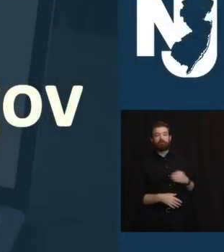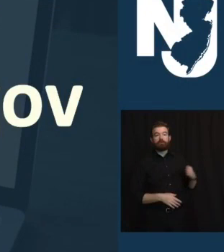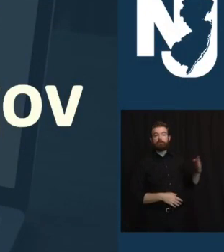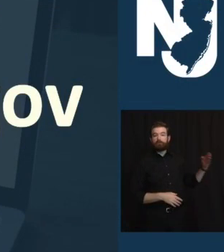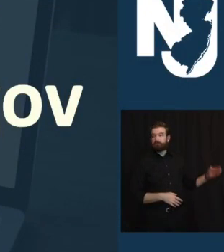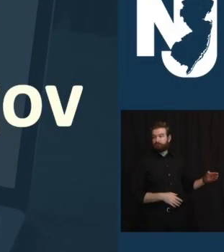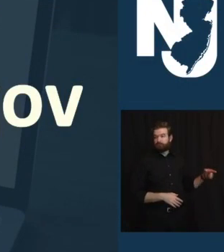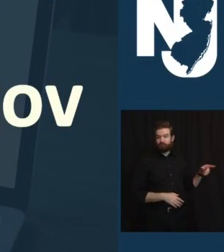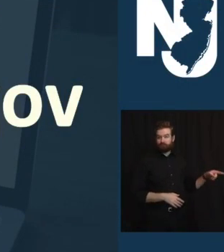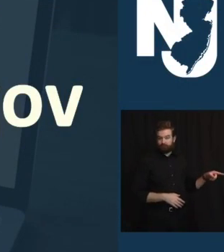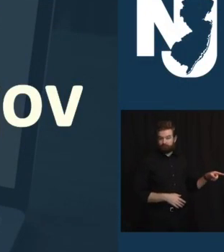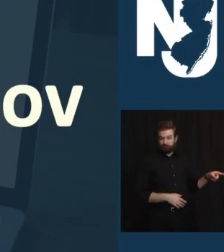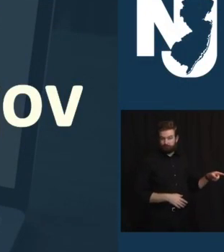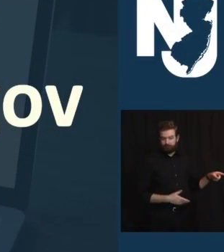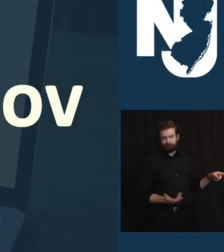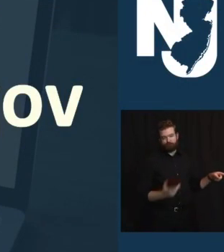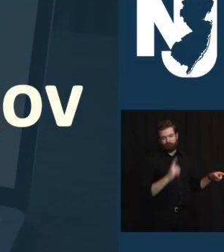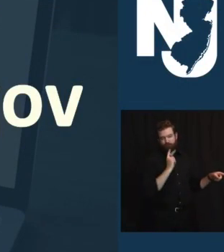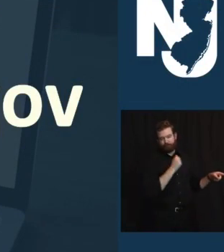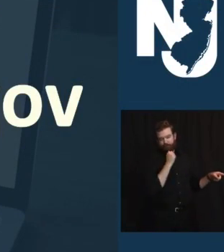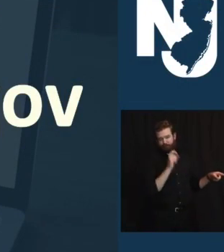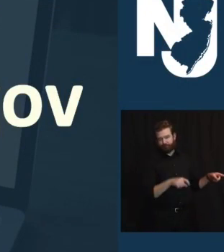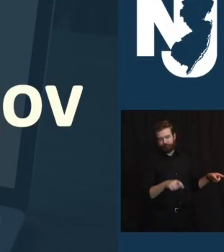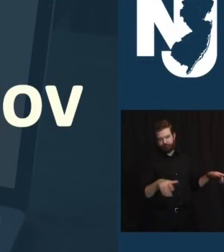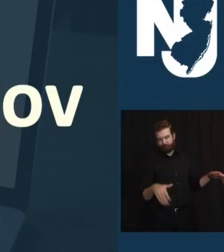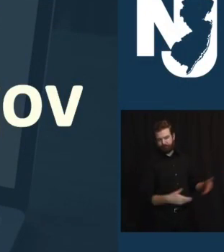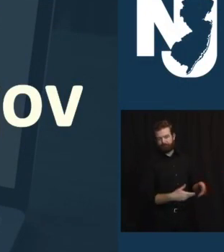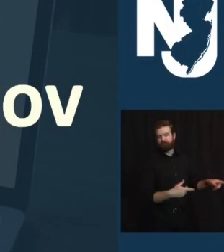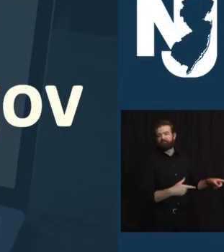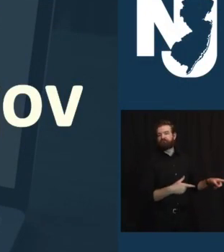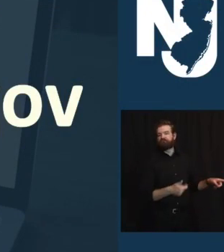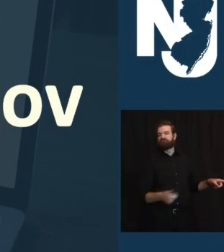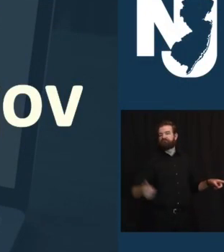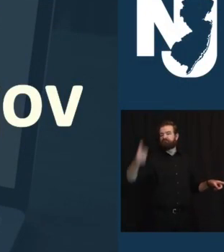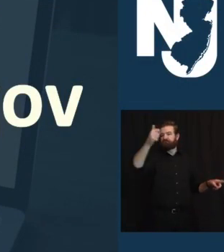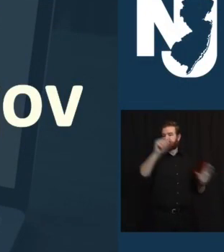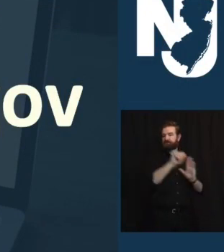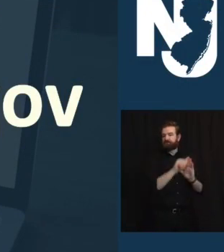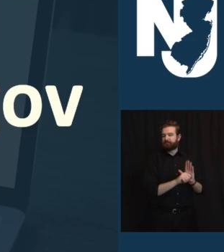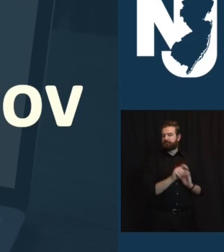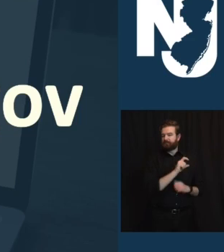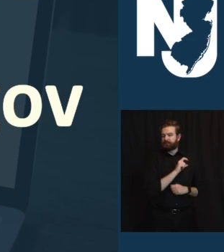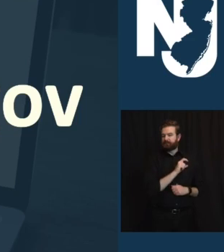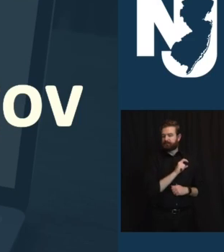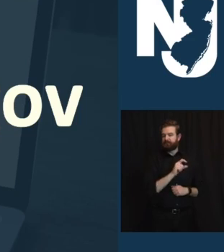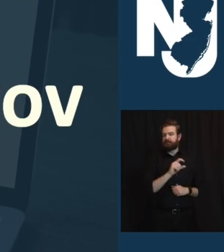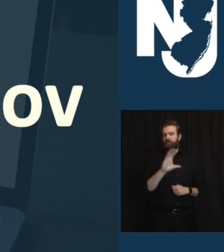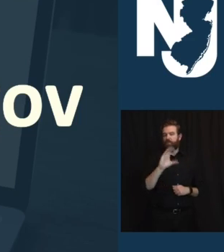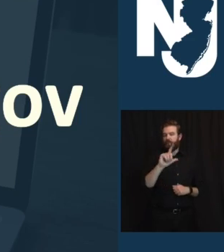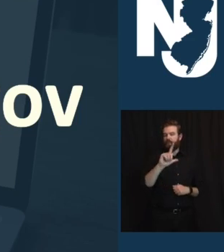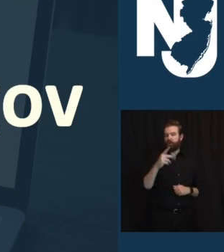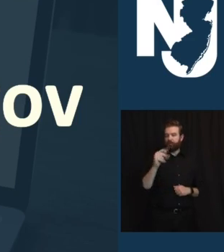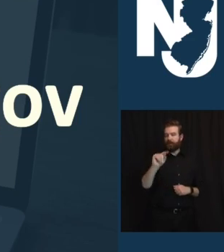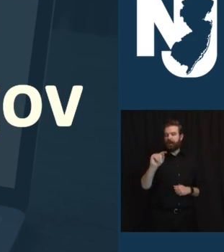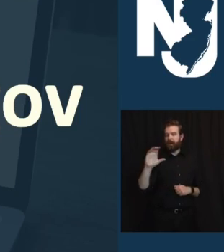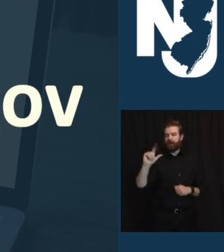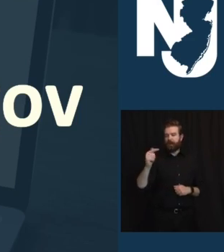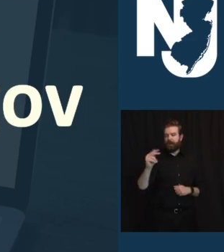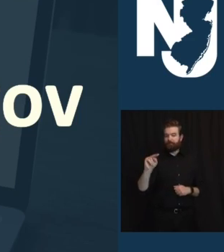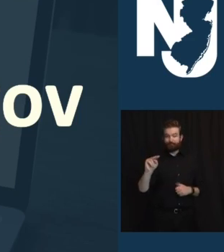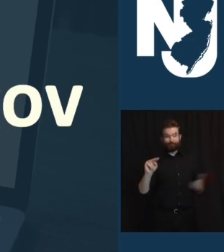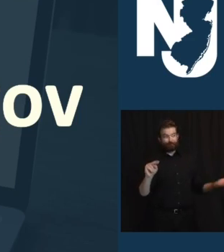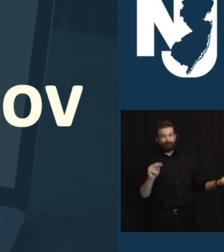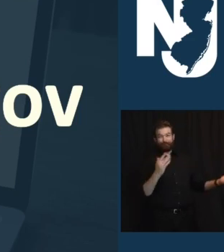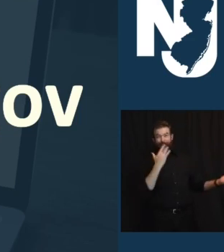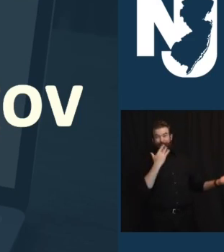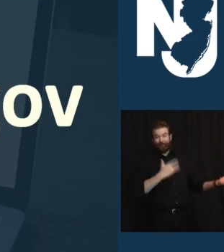who needs no introduction and the Superintendent of the State Police, Colonel Pat Callahan, but he is the birthday boy. Happy birthday, Pat.